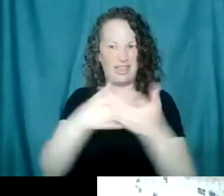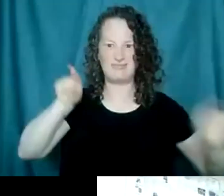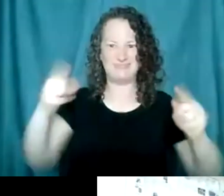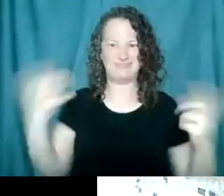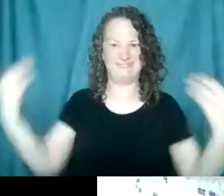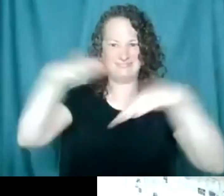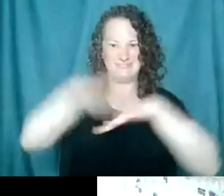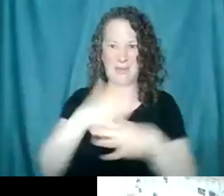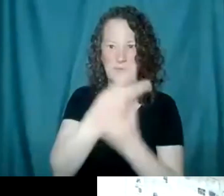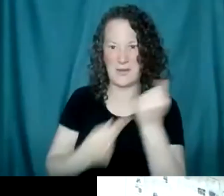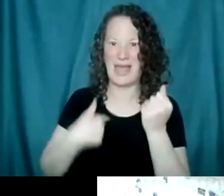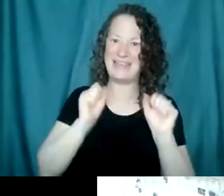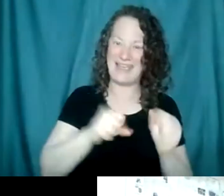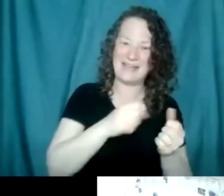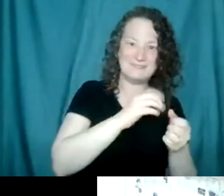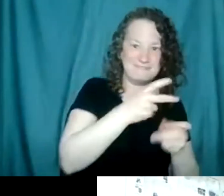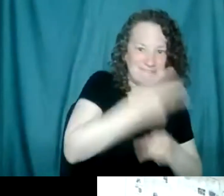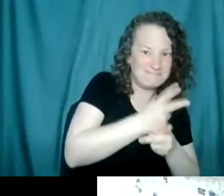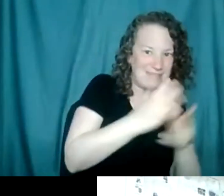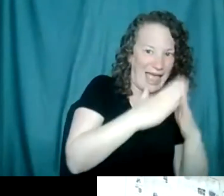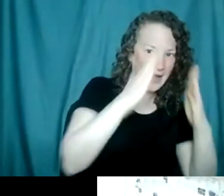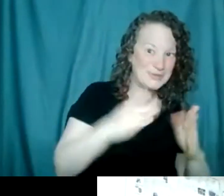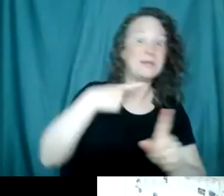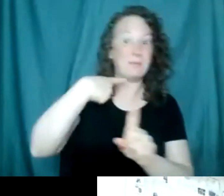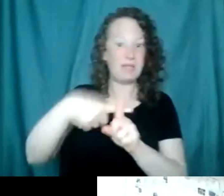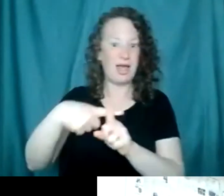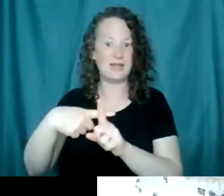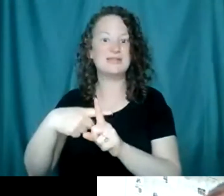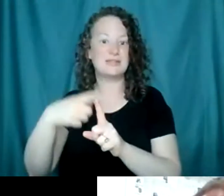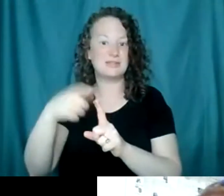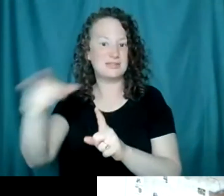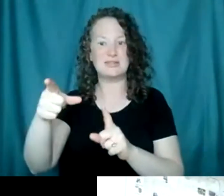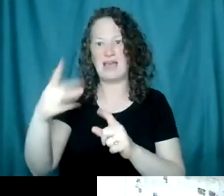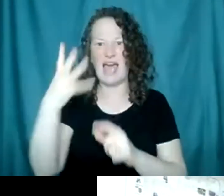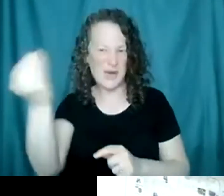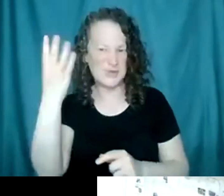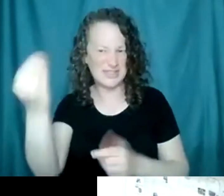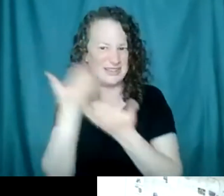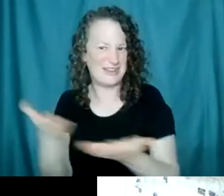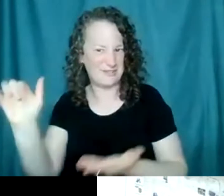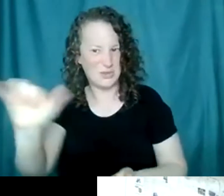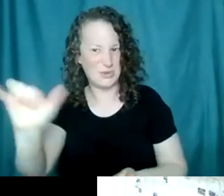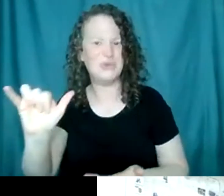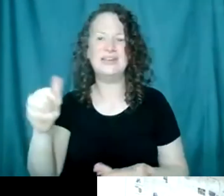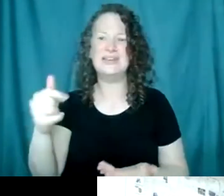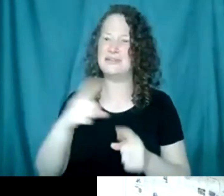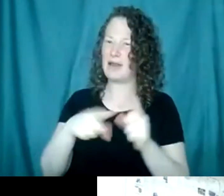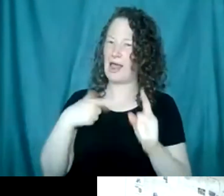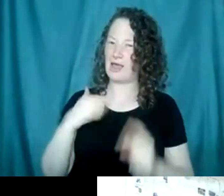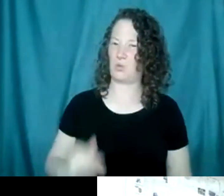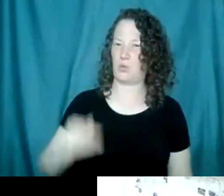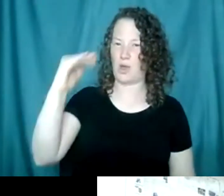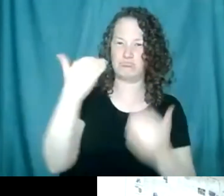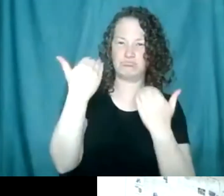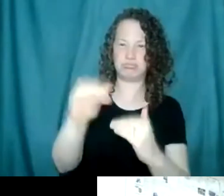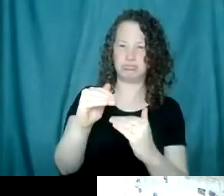do the housekeeping stuff and I know how to do all this bushcrafting outdoor stuff. But I kind of grew up in that kind of environment.